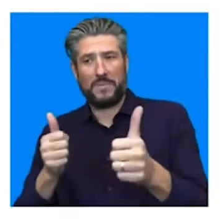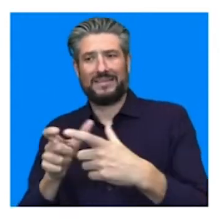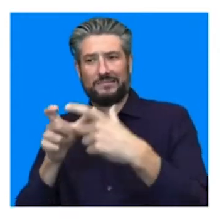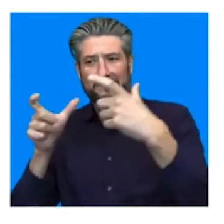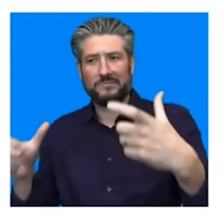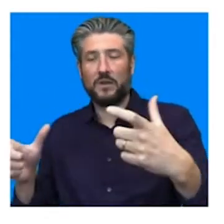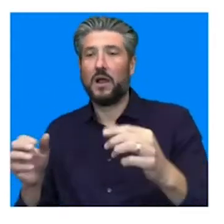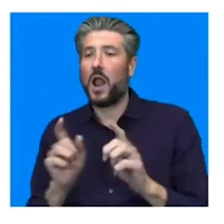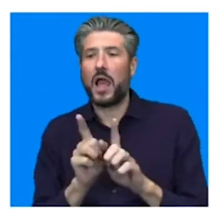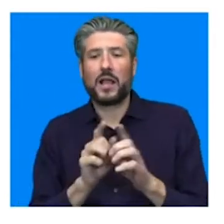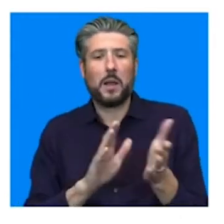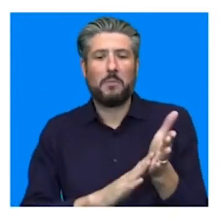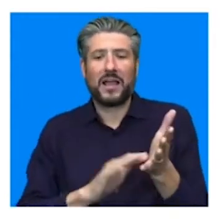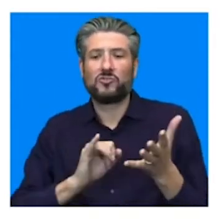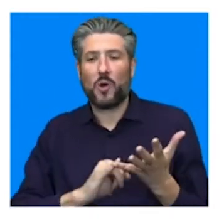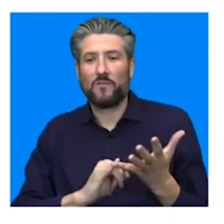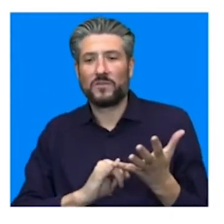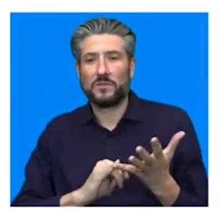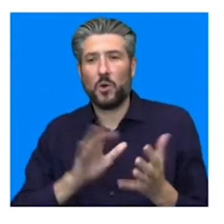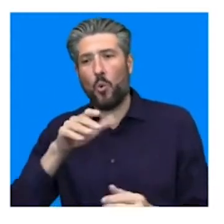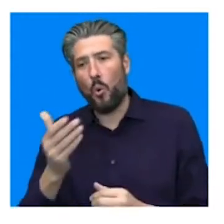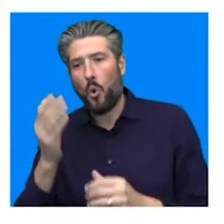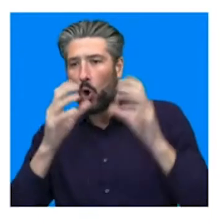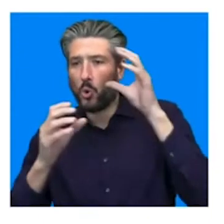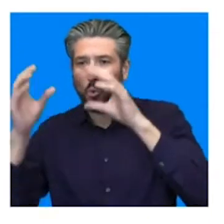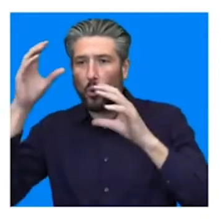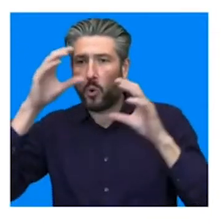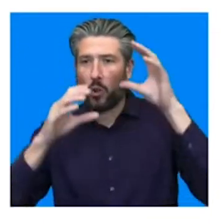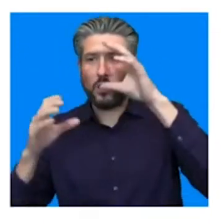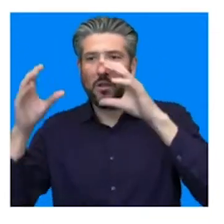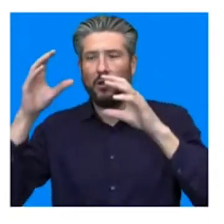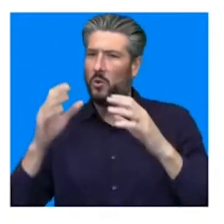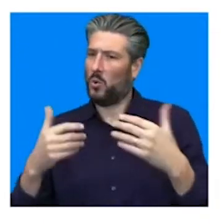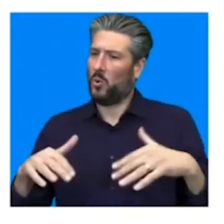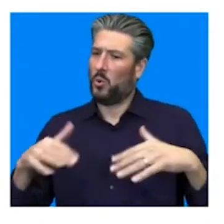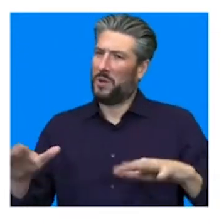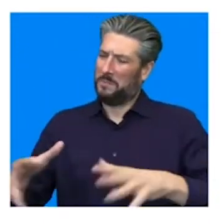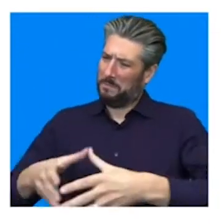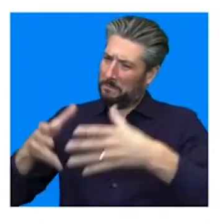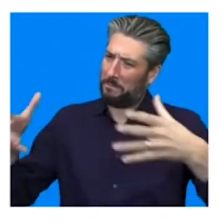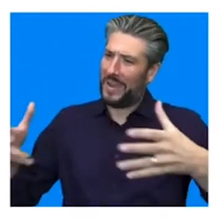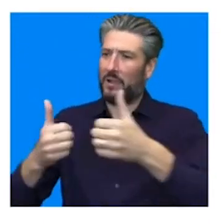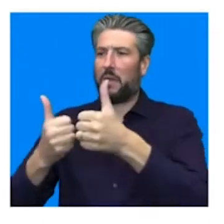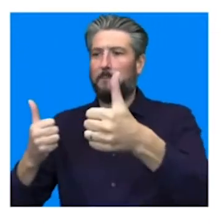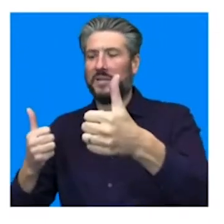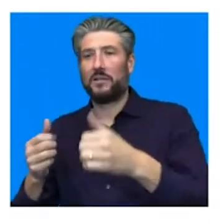take a Microsoft or a Google, they need to address very large corporations with all of the diverse workforces that they have with their